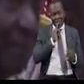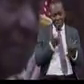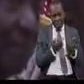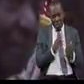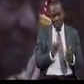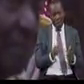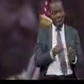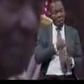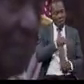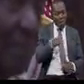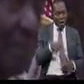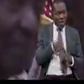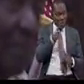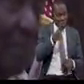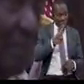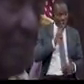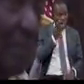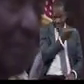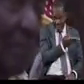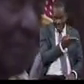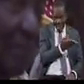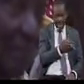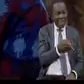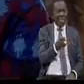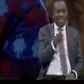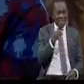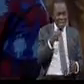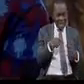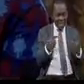After you are gone, their food will come.